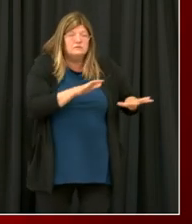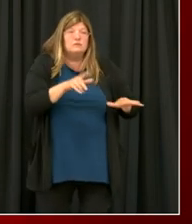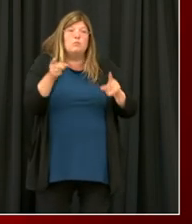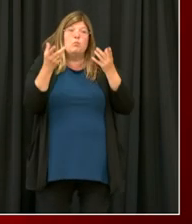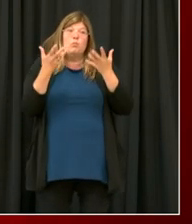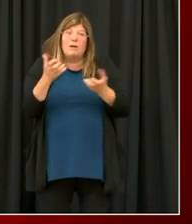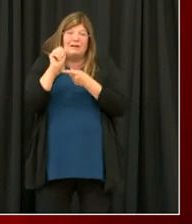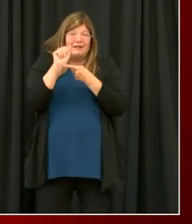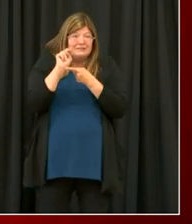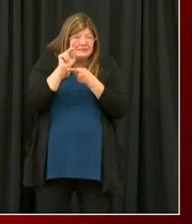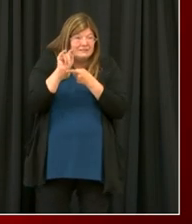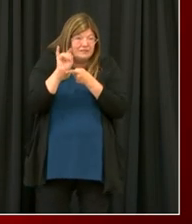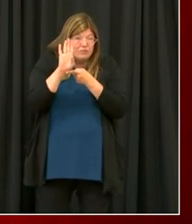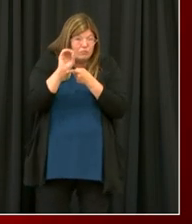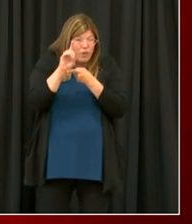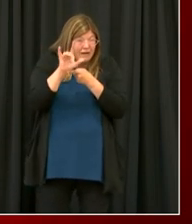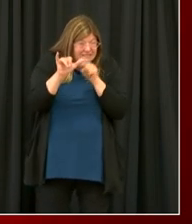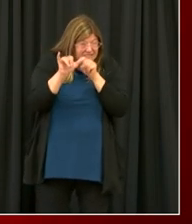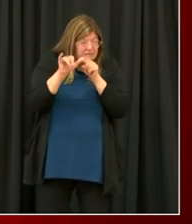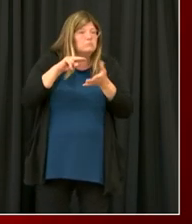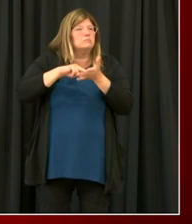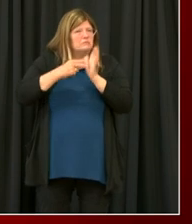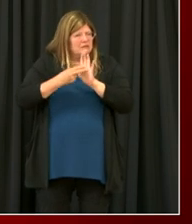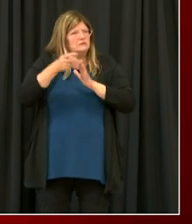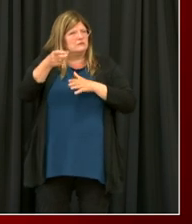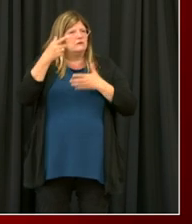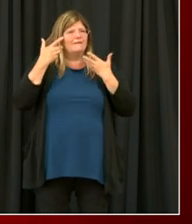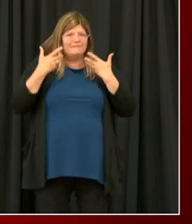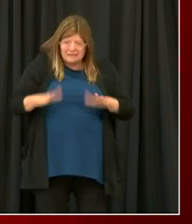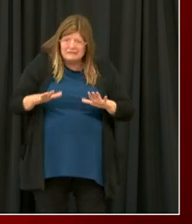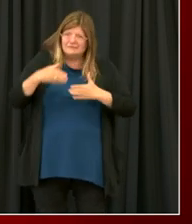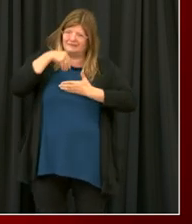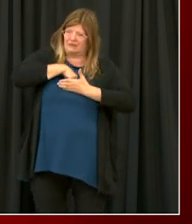antibody test should call